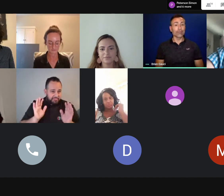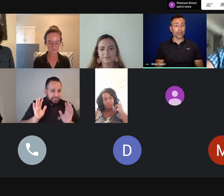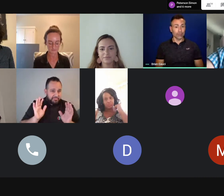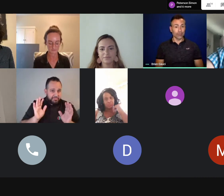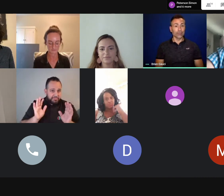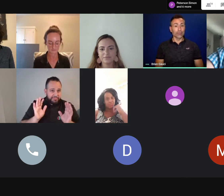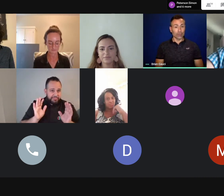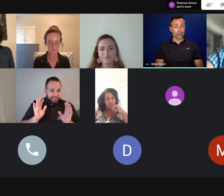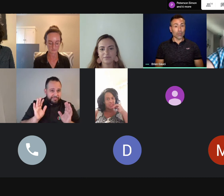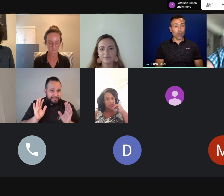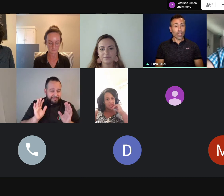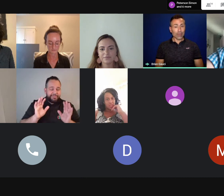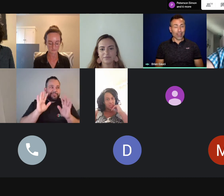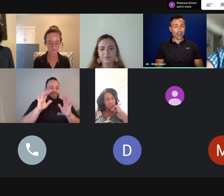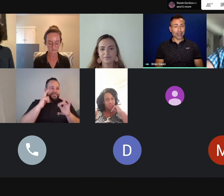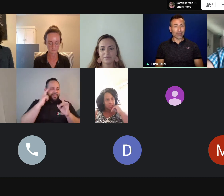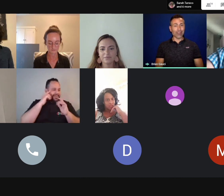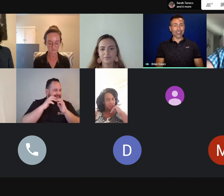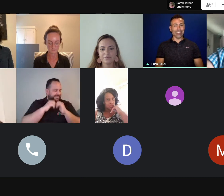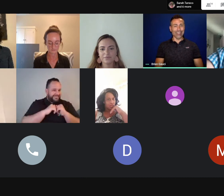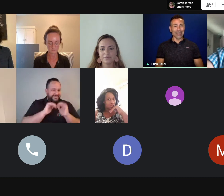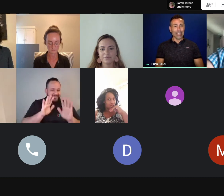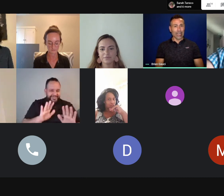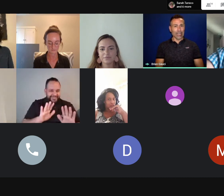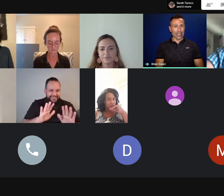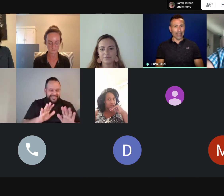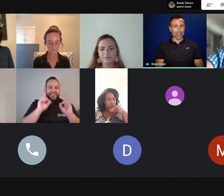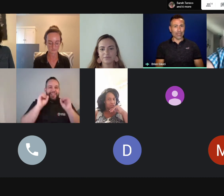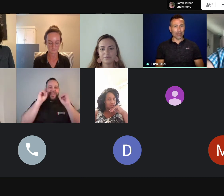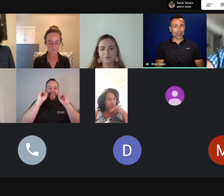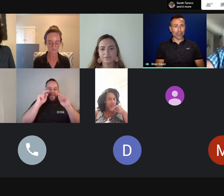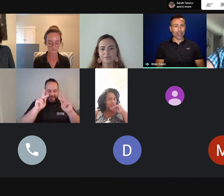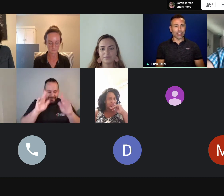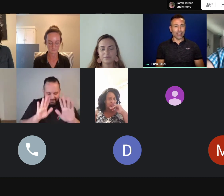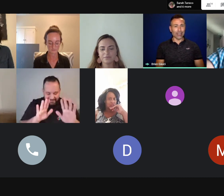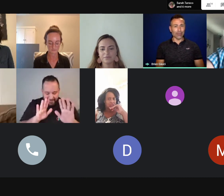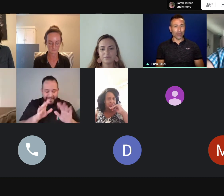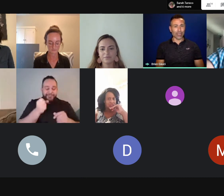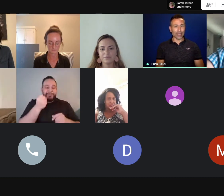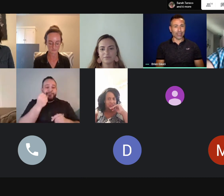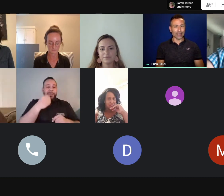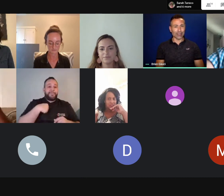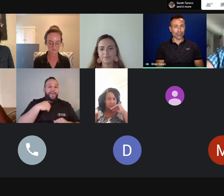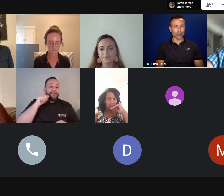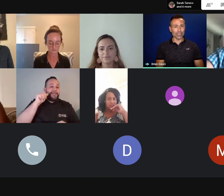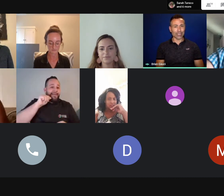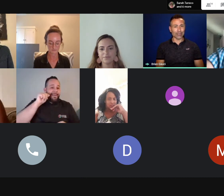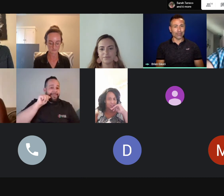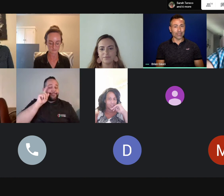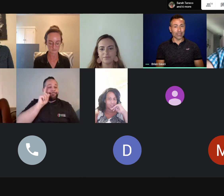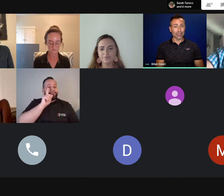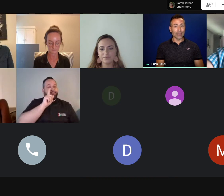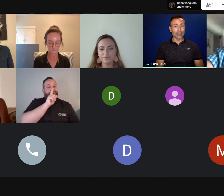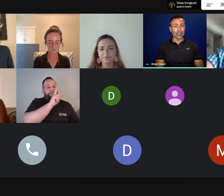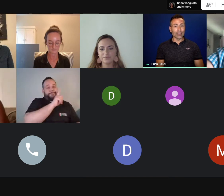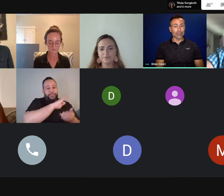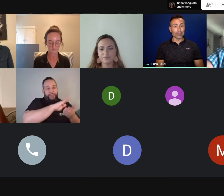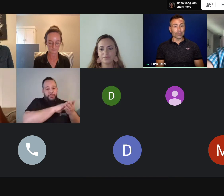going. Okay, I'll keep going. Oh, I lost my train of thought. Okay, hold on one second.